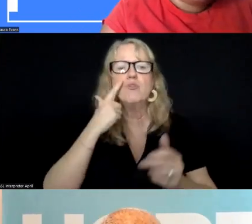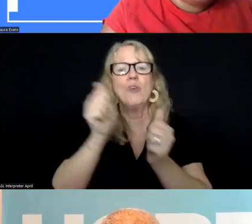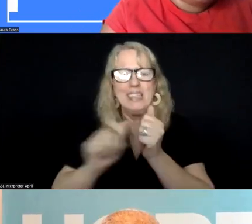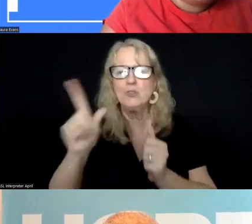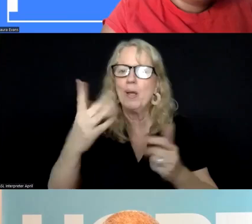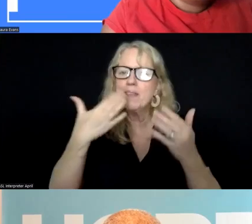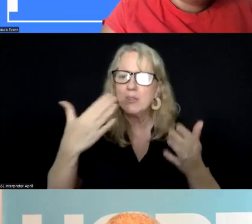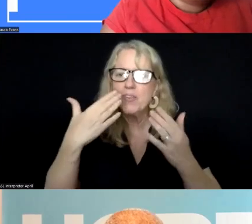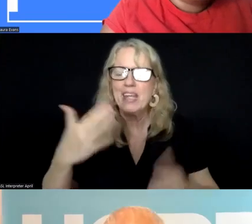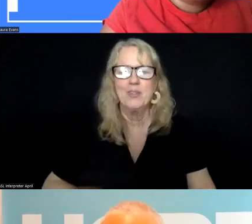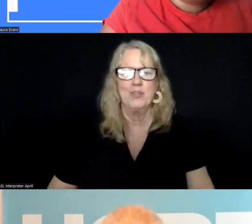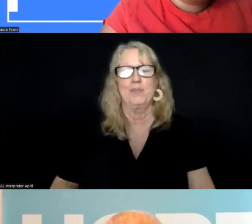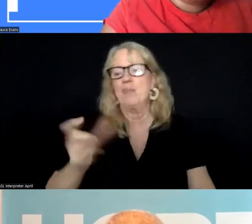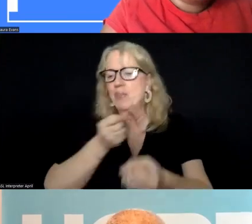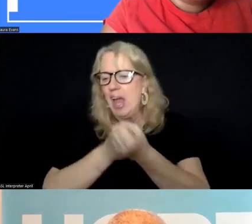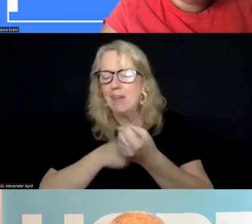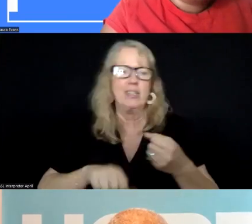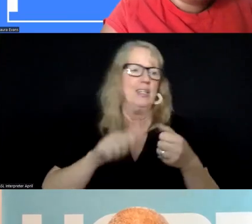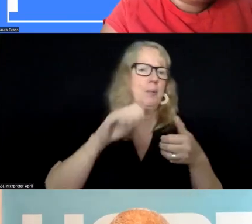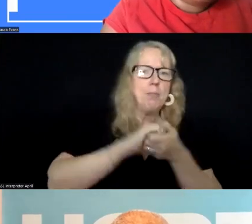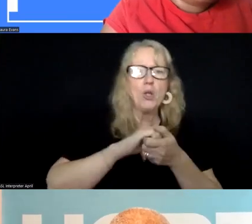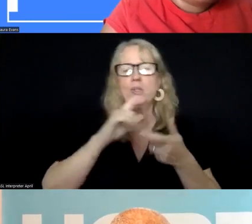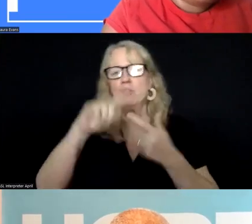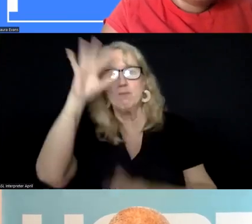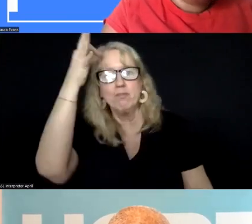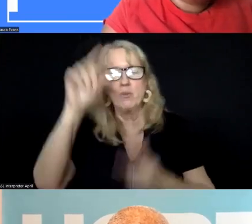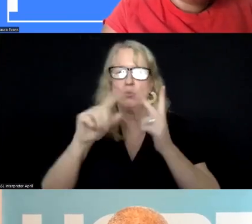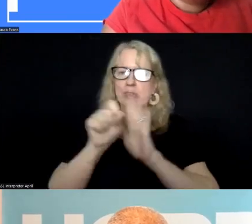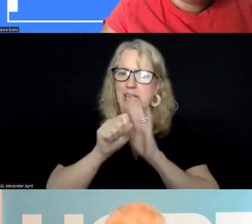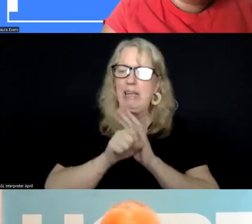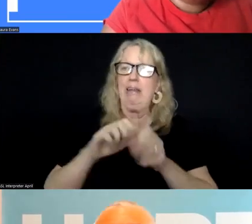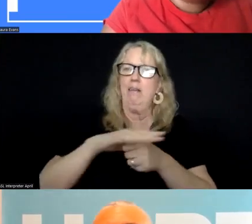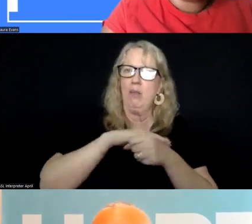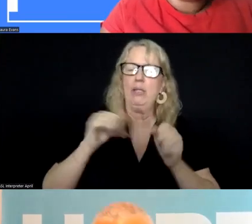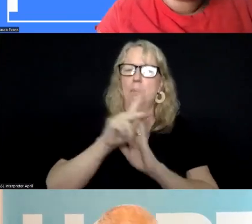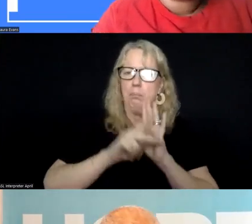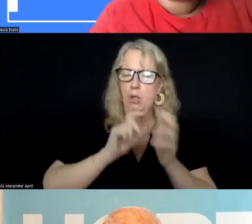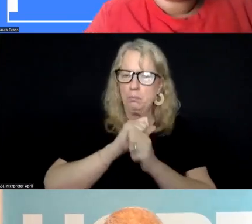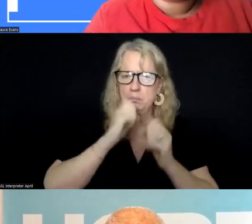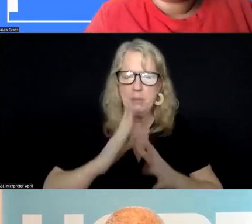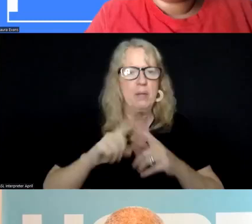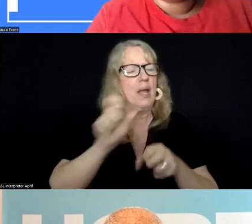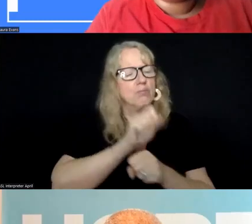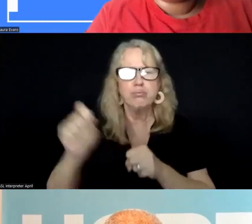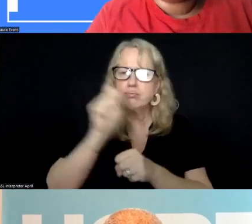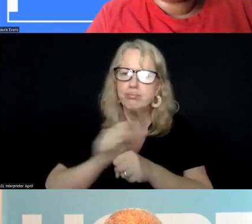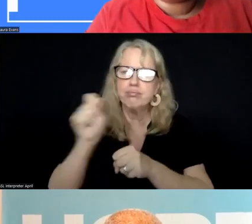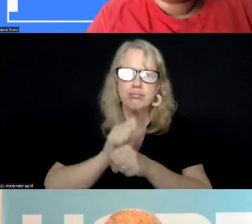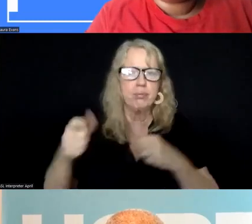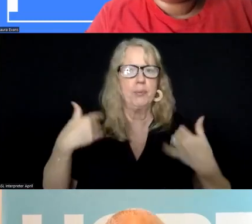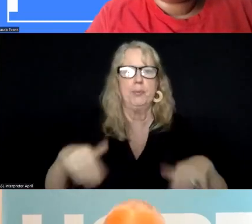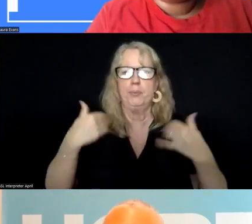you. I thank the advocates, the partners, the federal and state and local policymakers who have worked tirelessly, and I'm